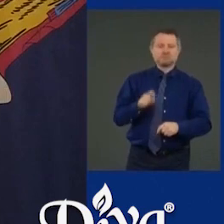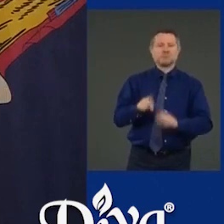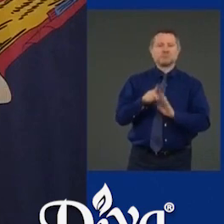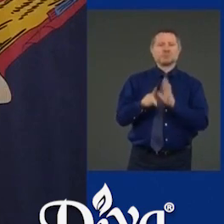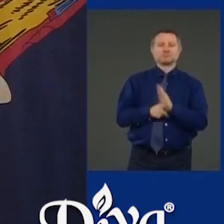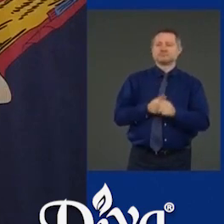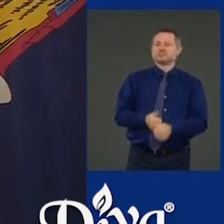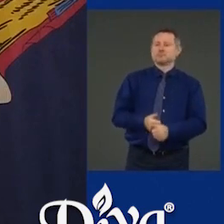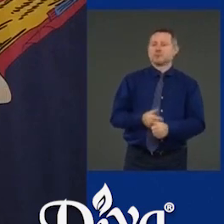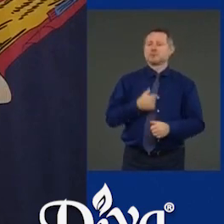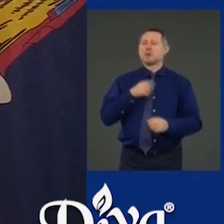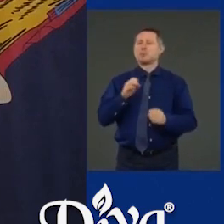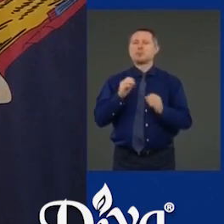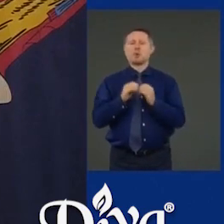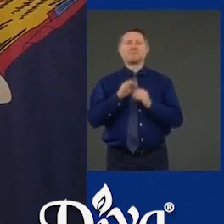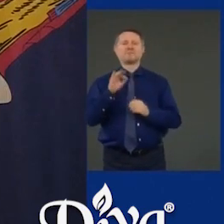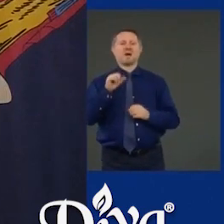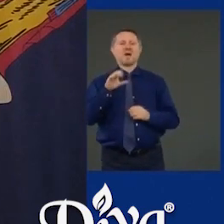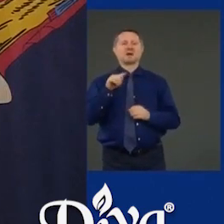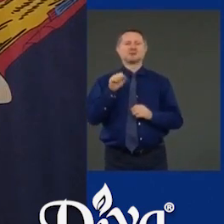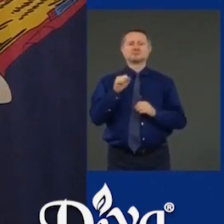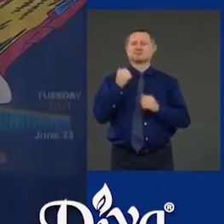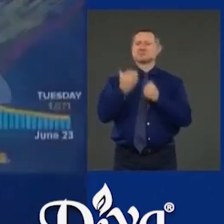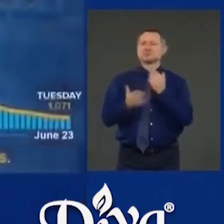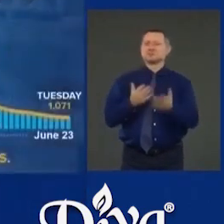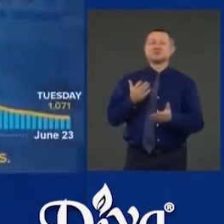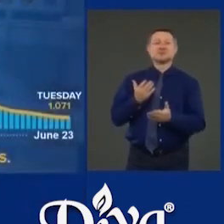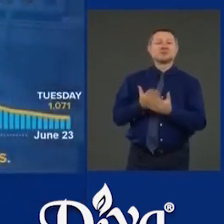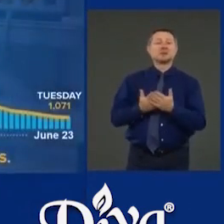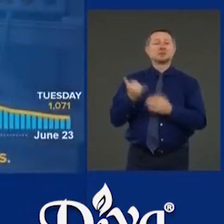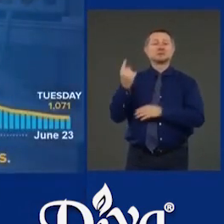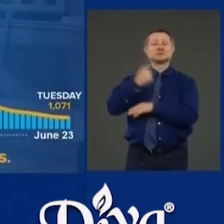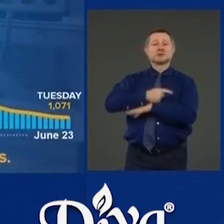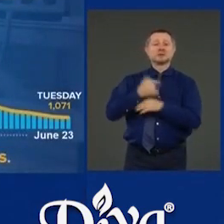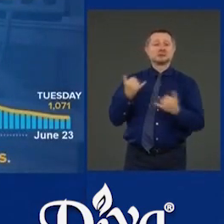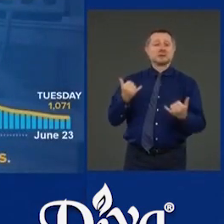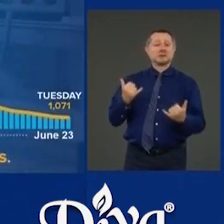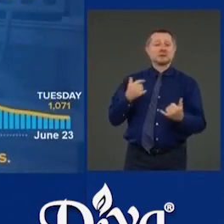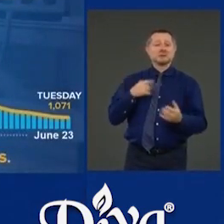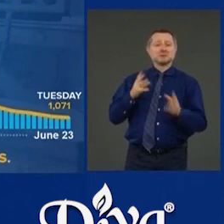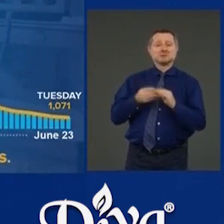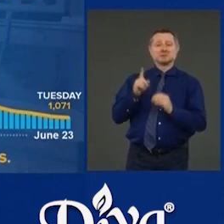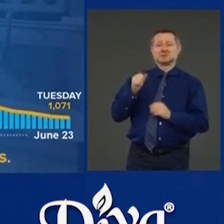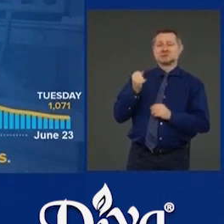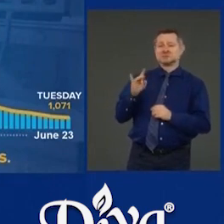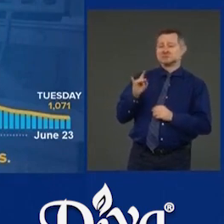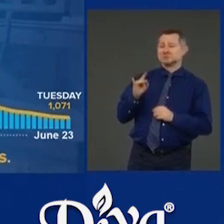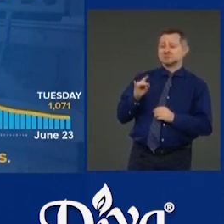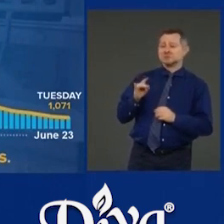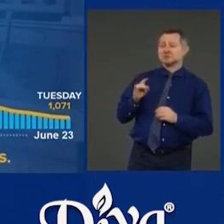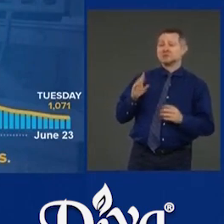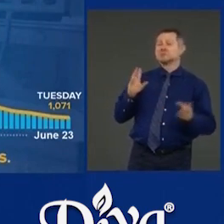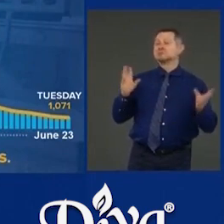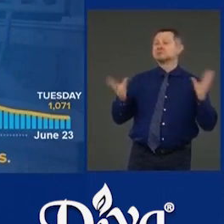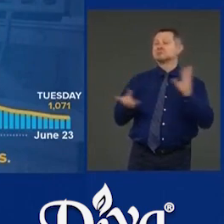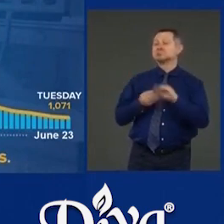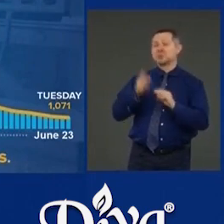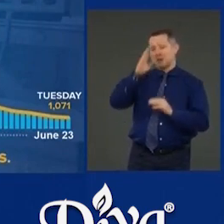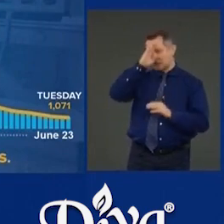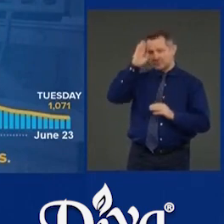other facts as we're here on day 116. The number of hospitalizations is 1,071. That's the lowest level